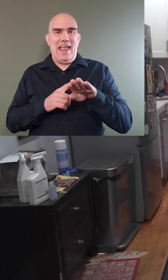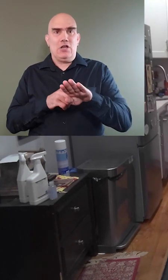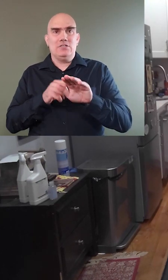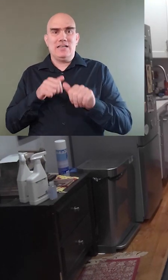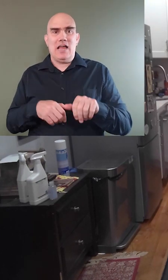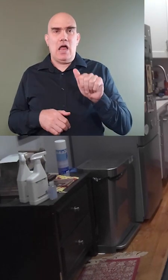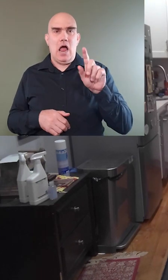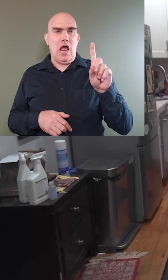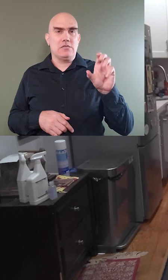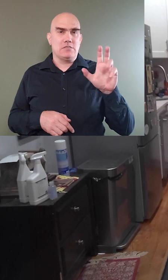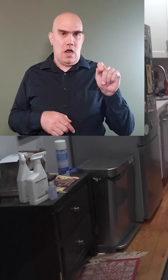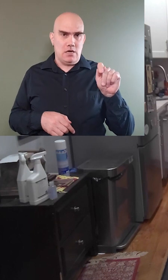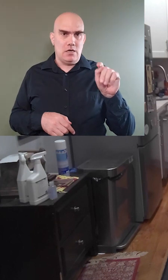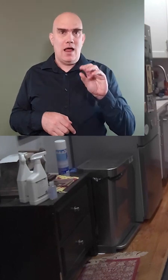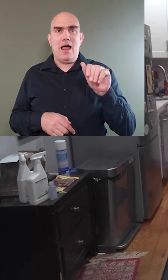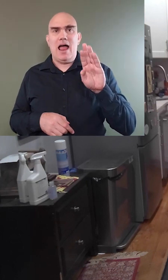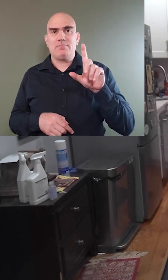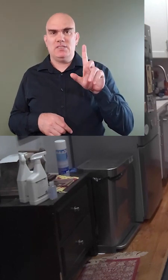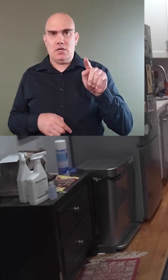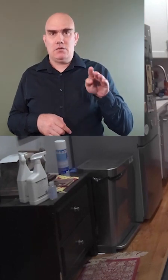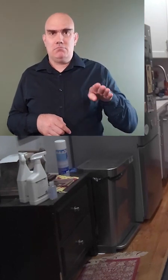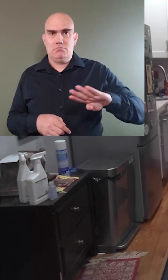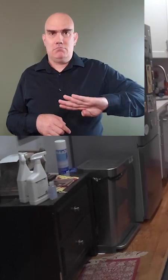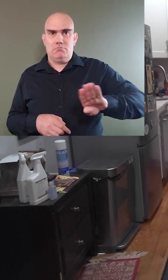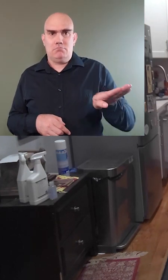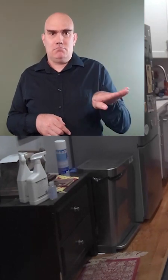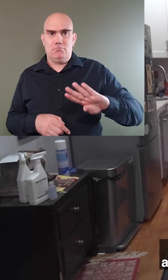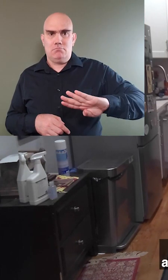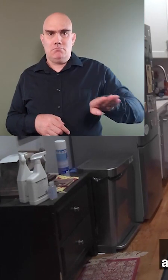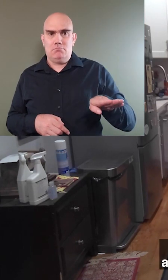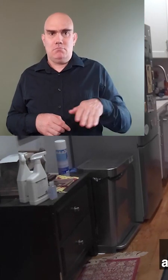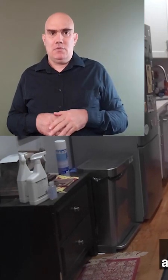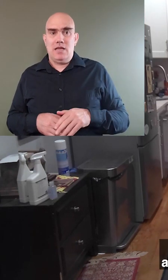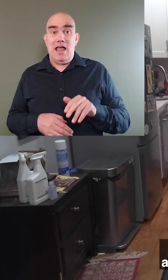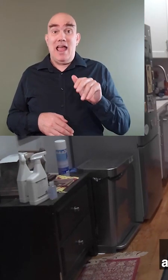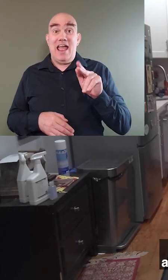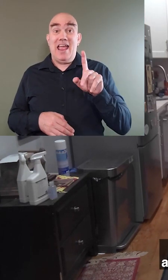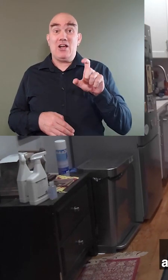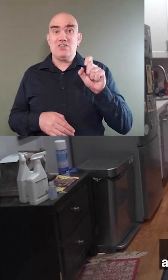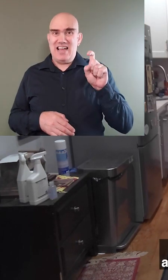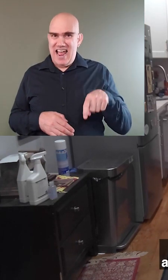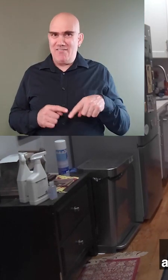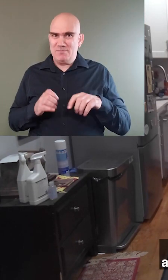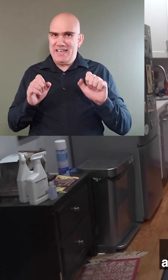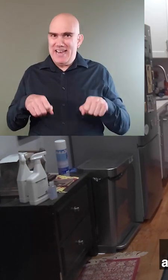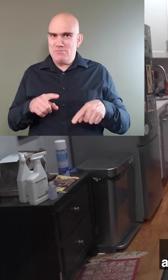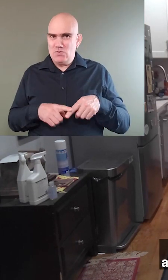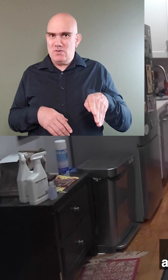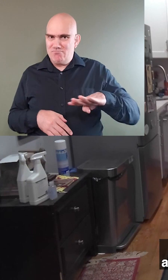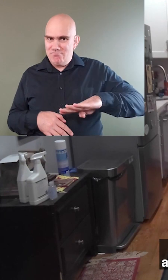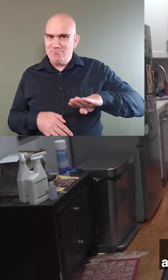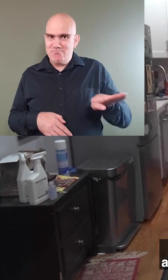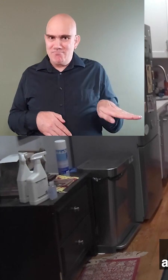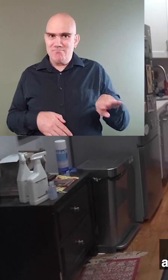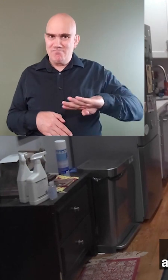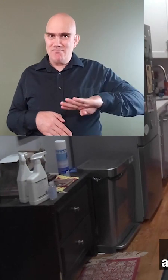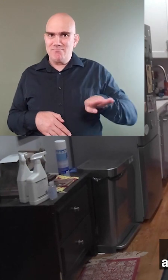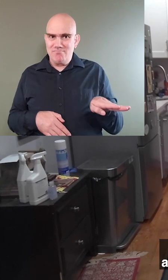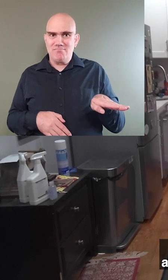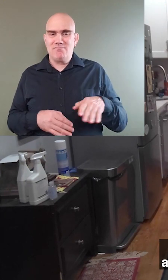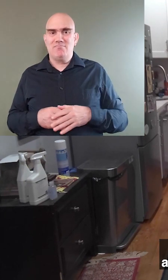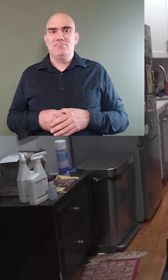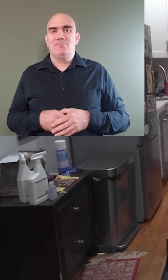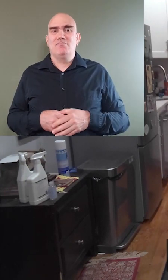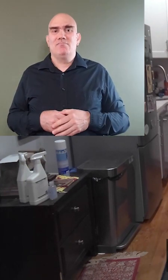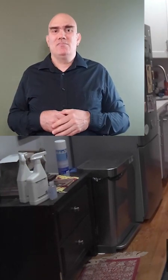ankles can adduct and abduct. And ankles have to be able to adduct and